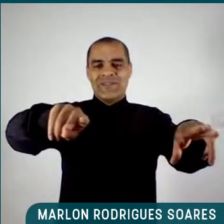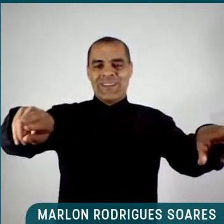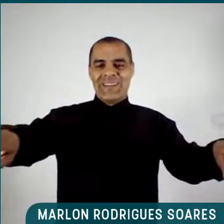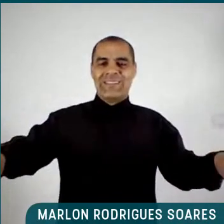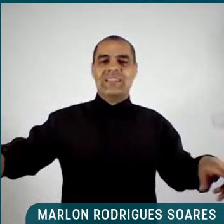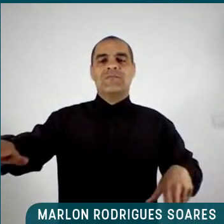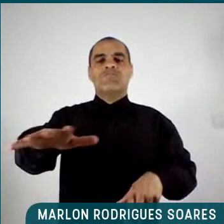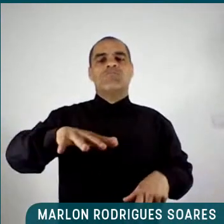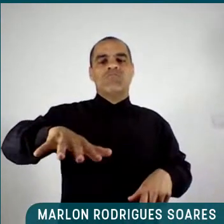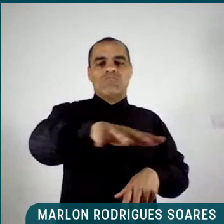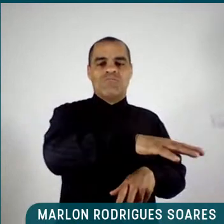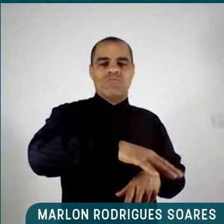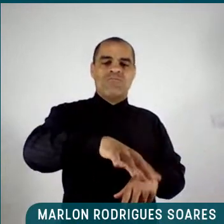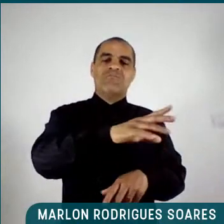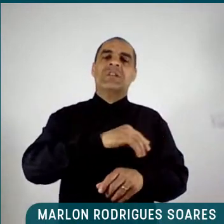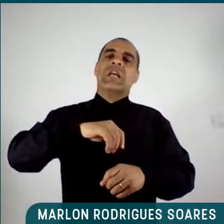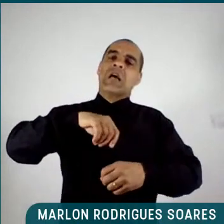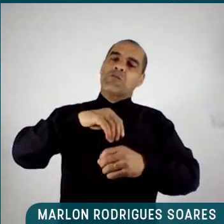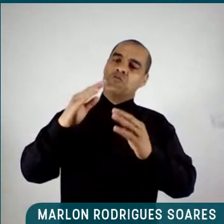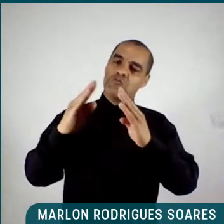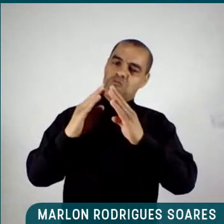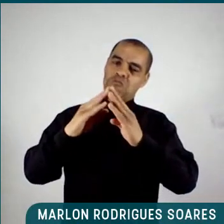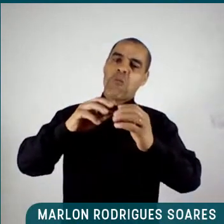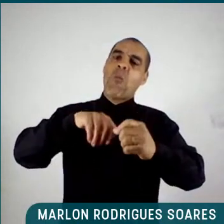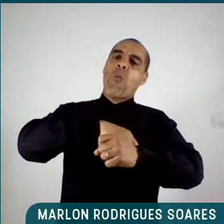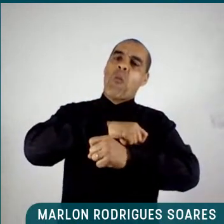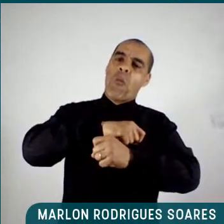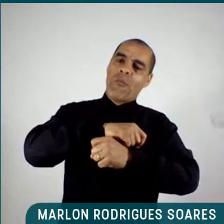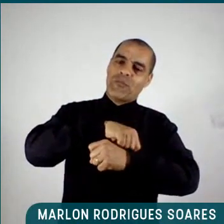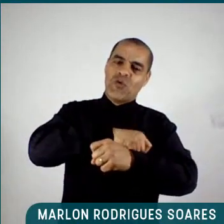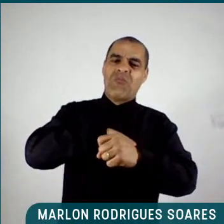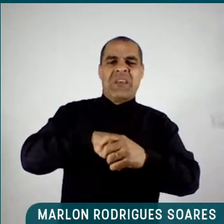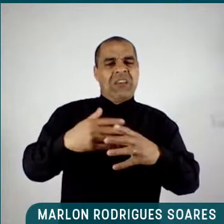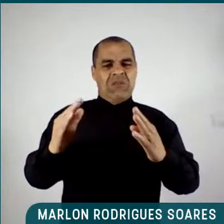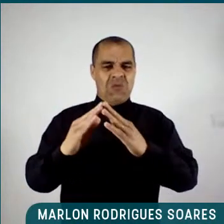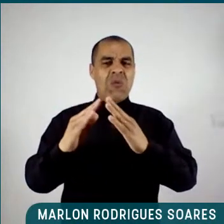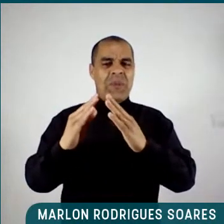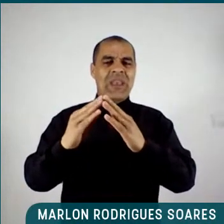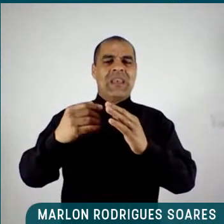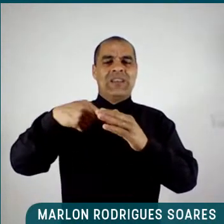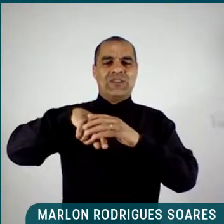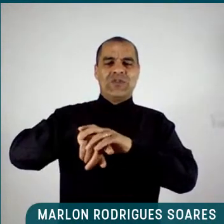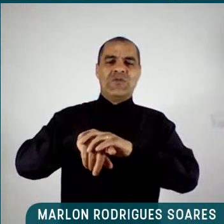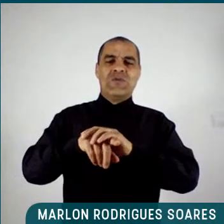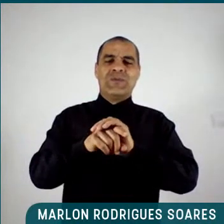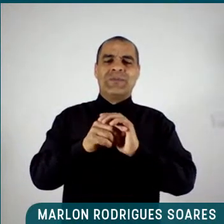the different areas, the segments sendo in terms of afetadas,